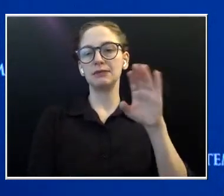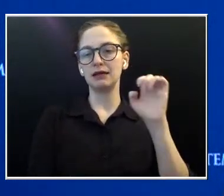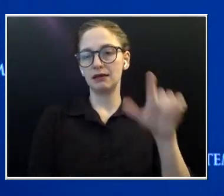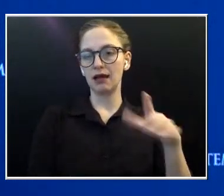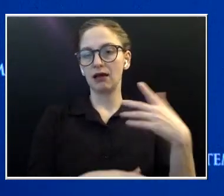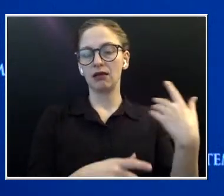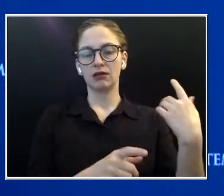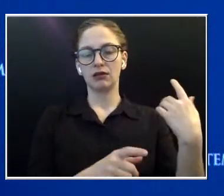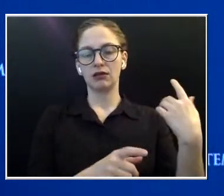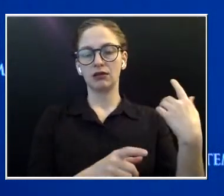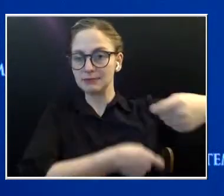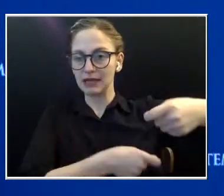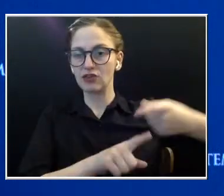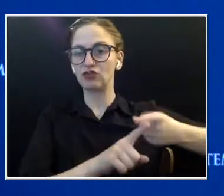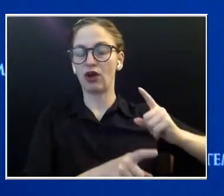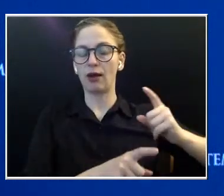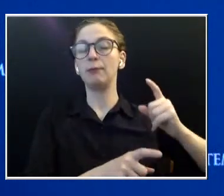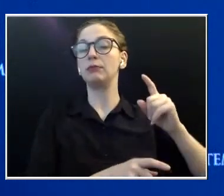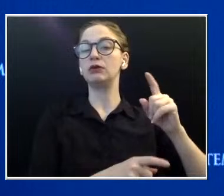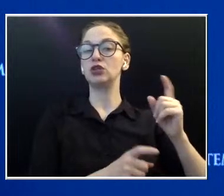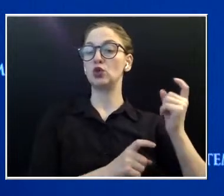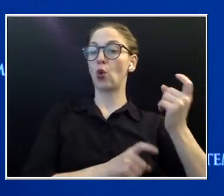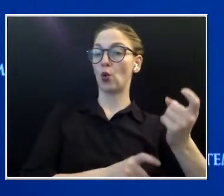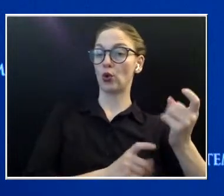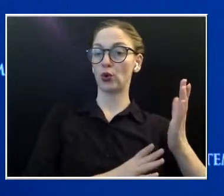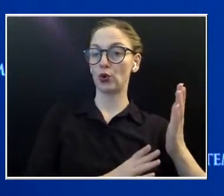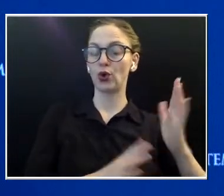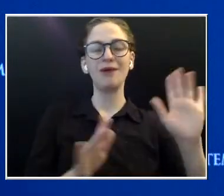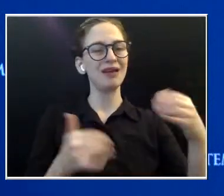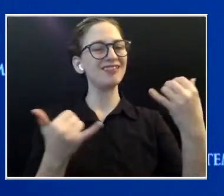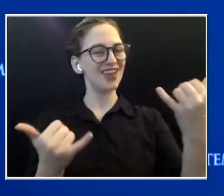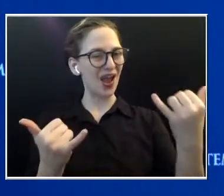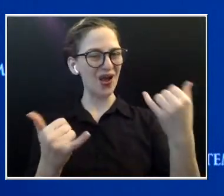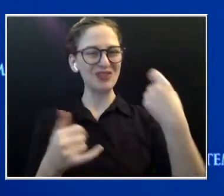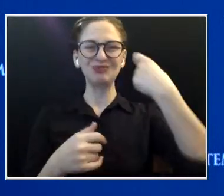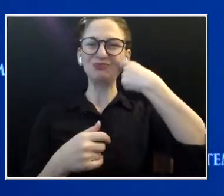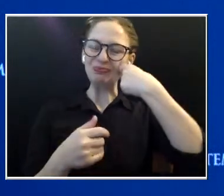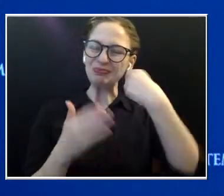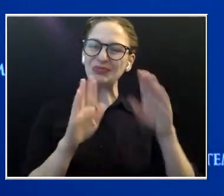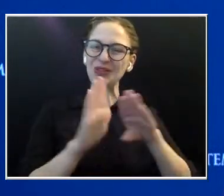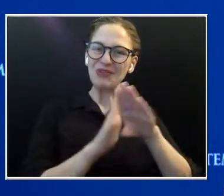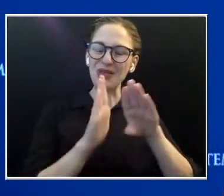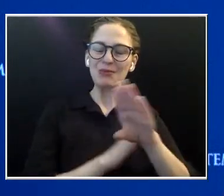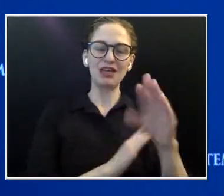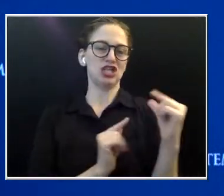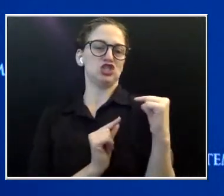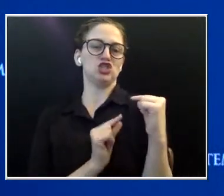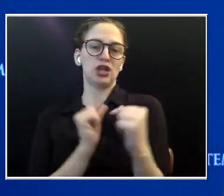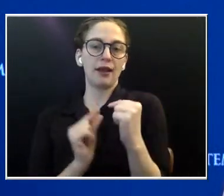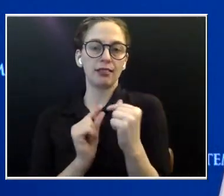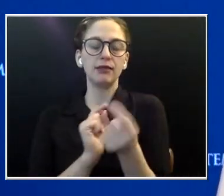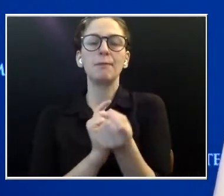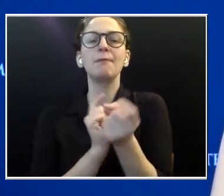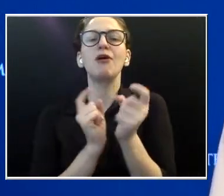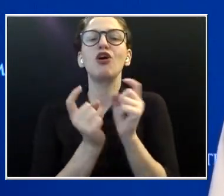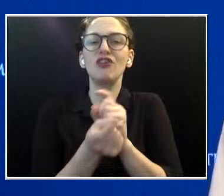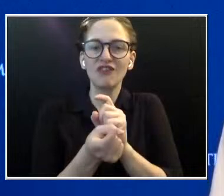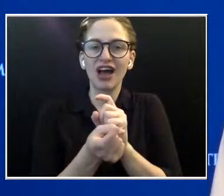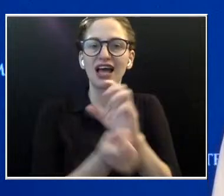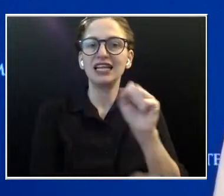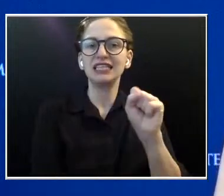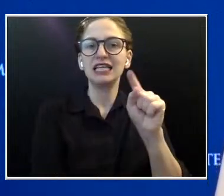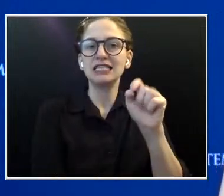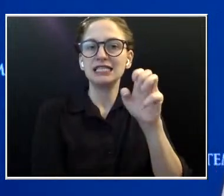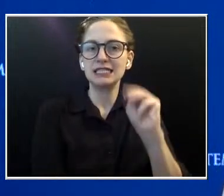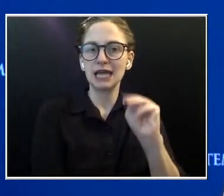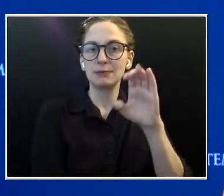And now, this really stunning development of genetically modified stem cells taken from the